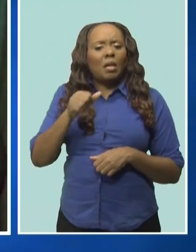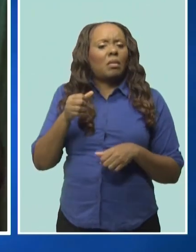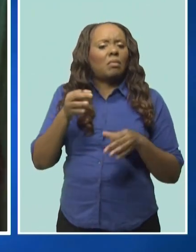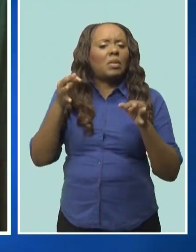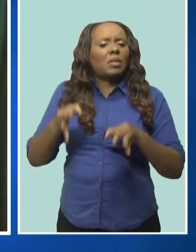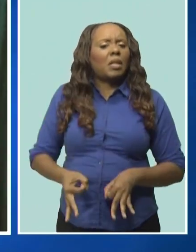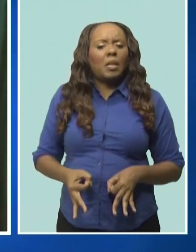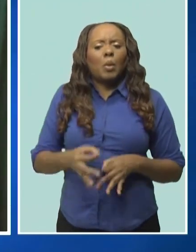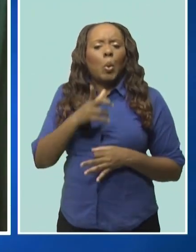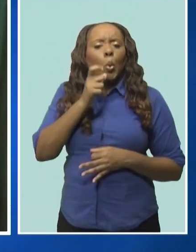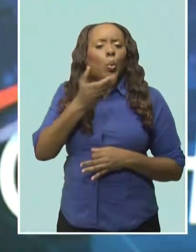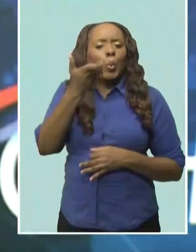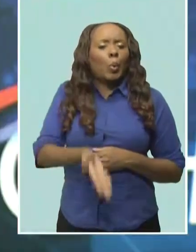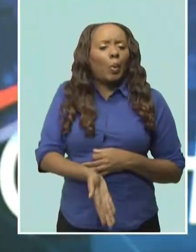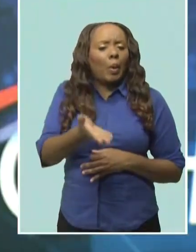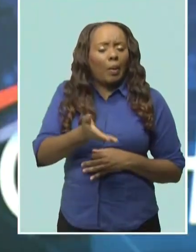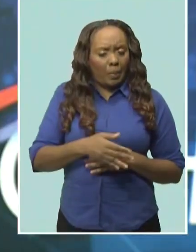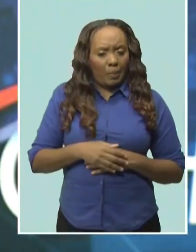should be.